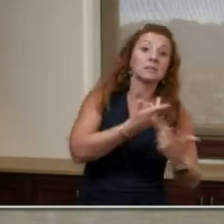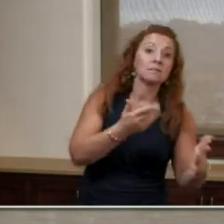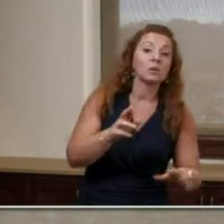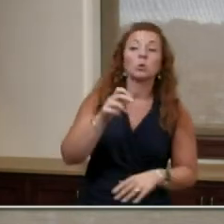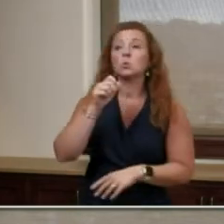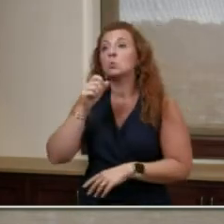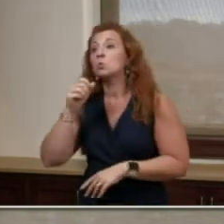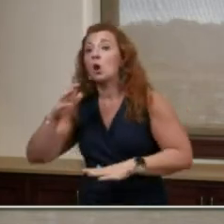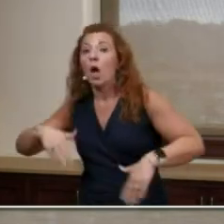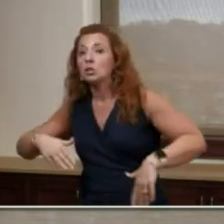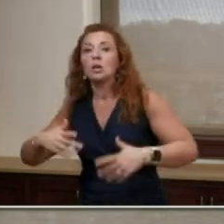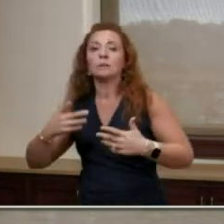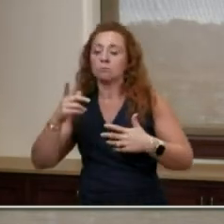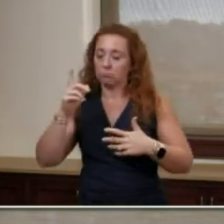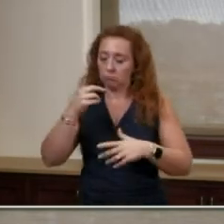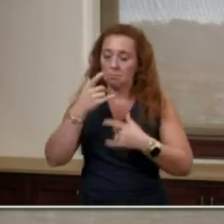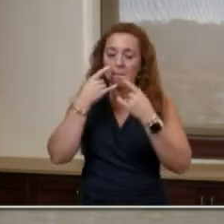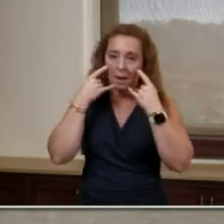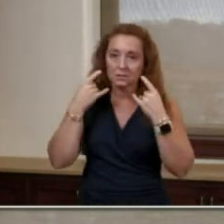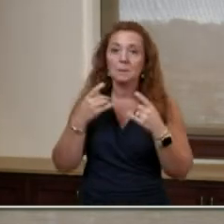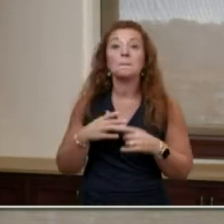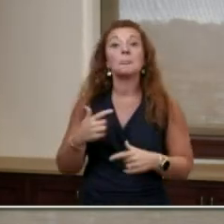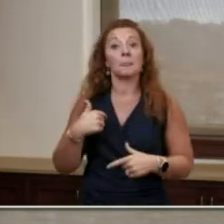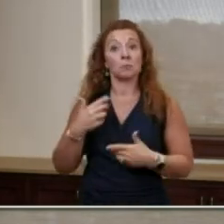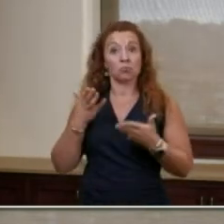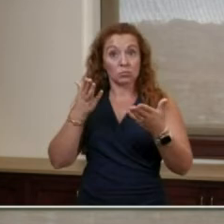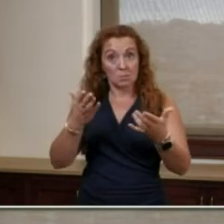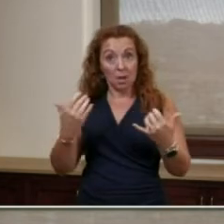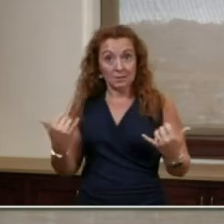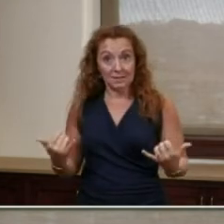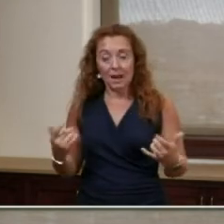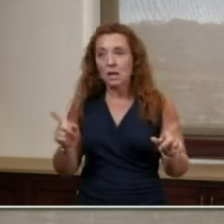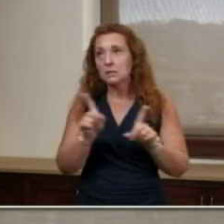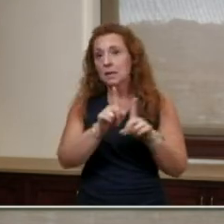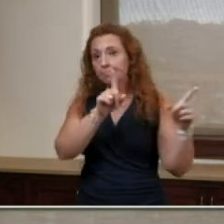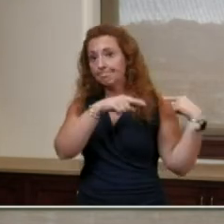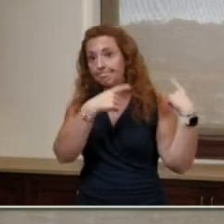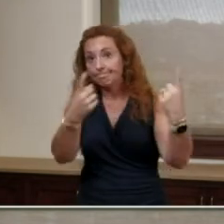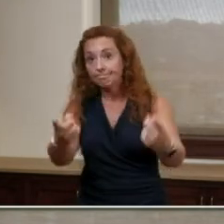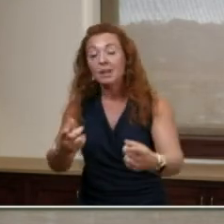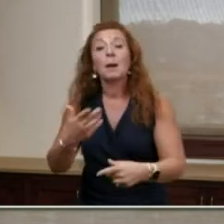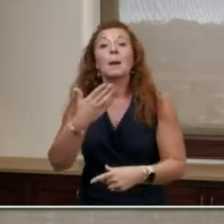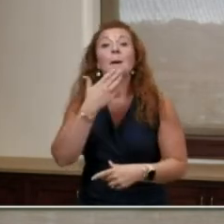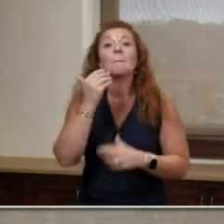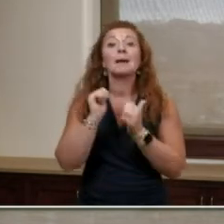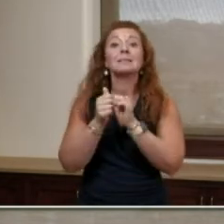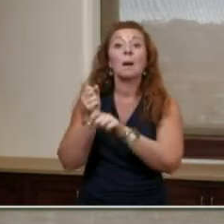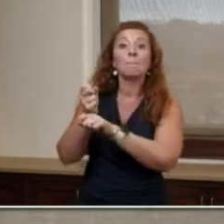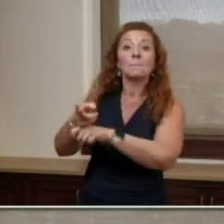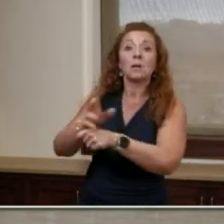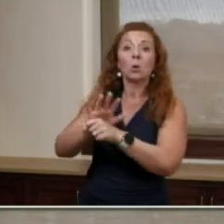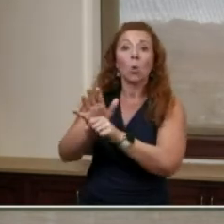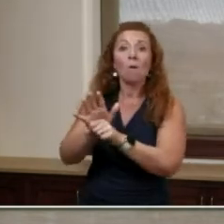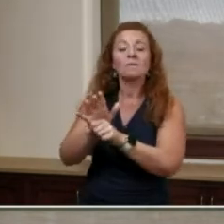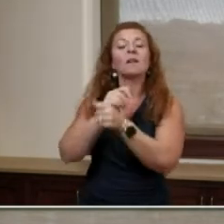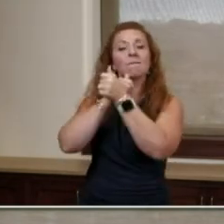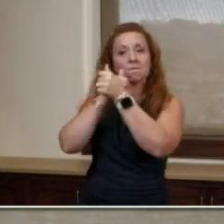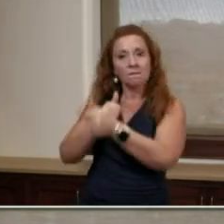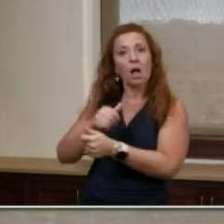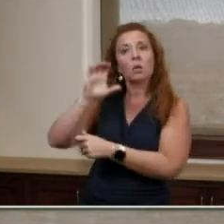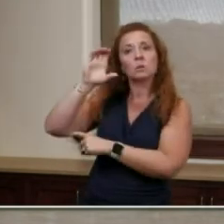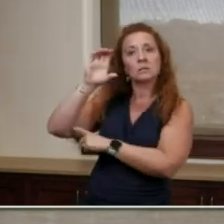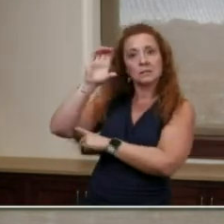status. My response today, as it has been throughout the pandemic, is that the best way to beat this virus is to follow the